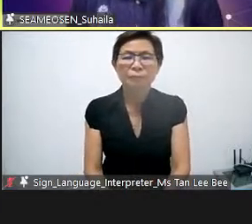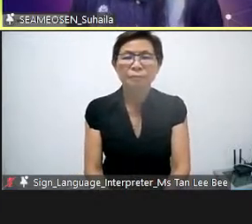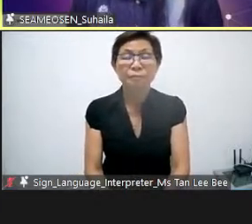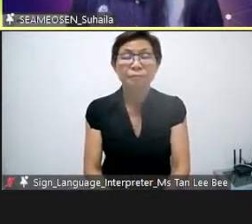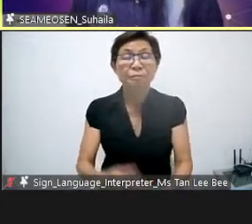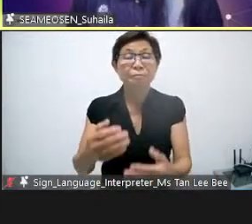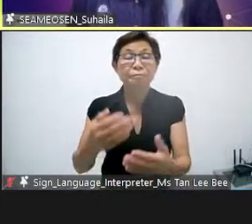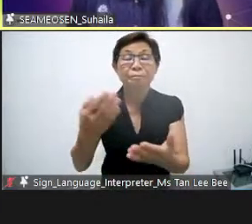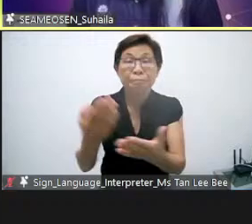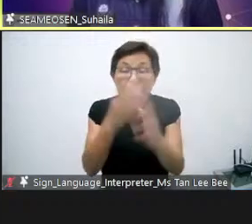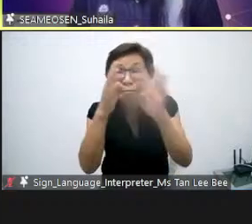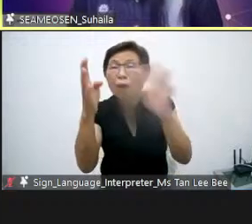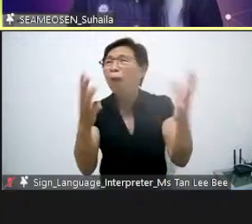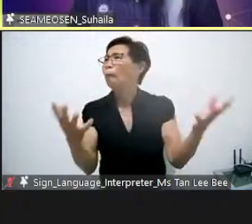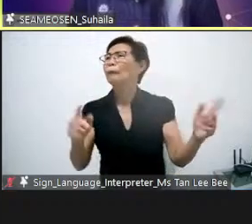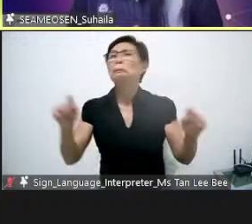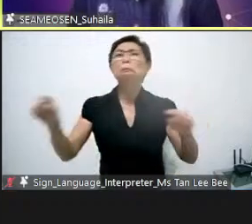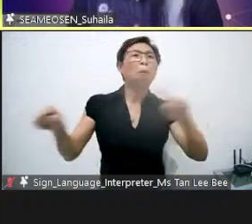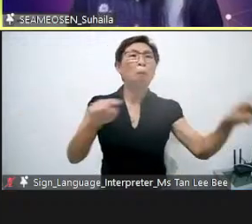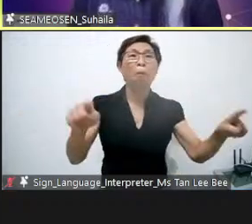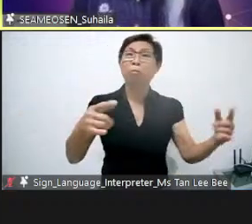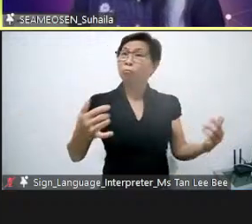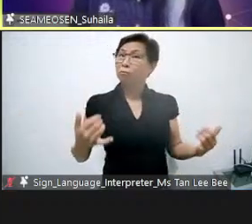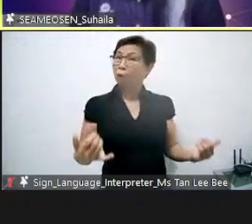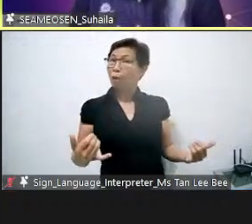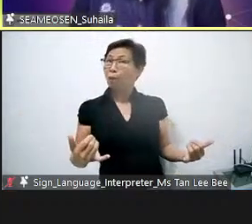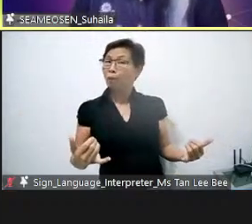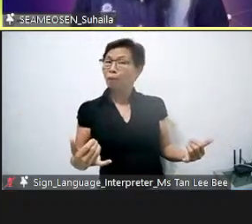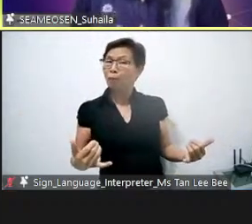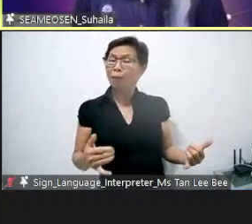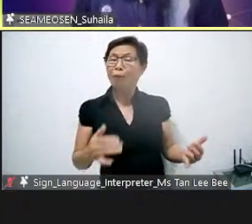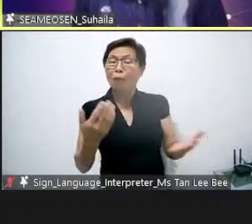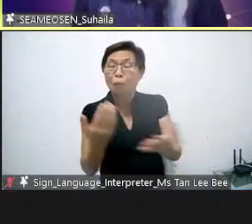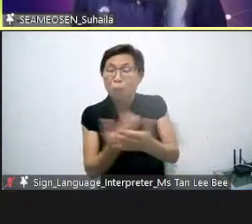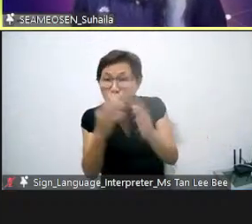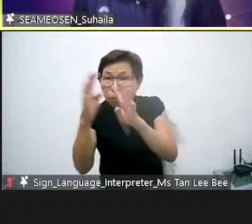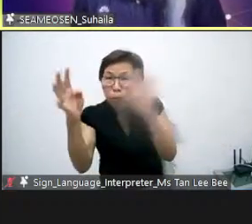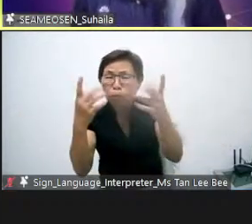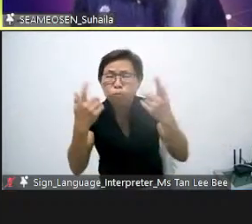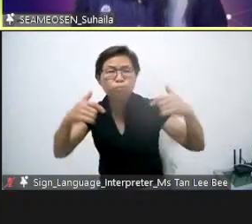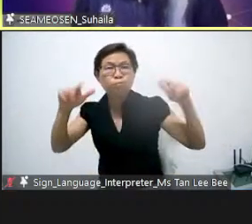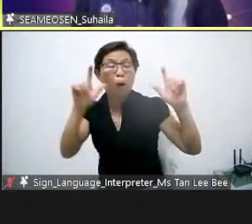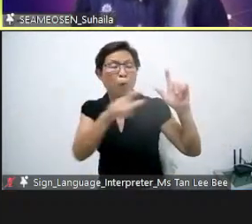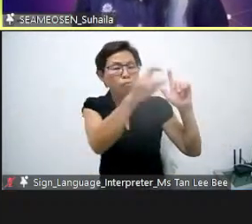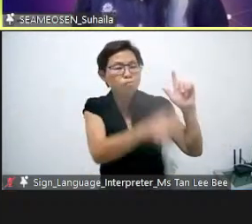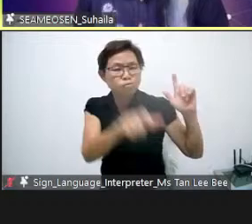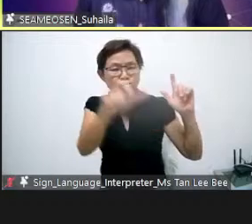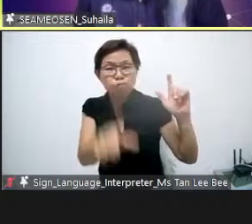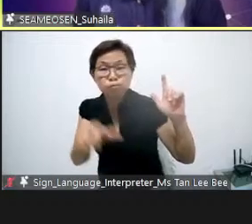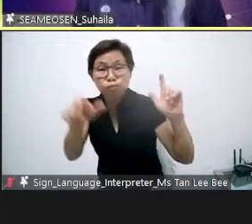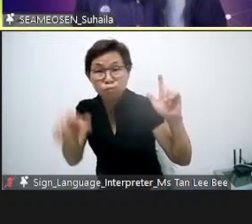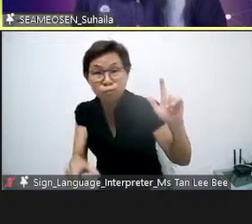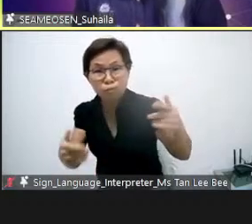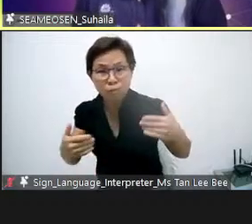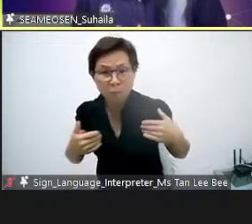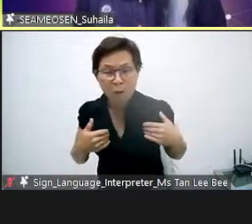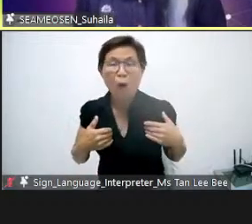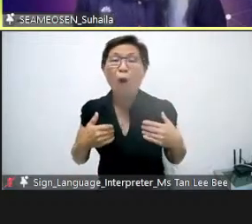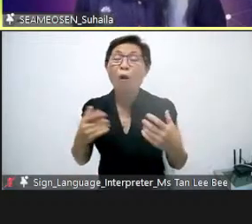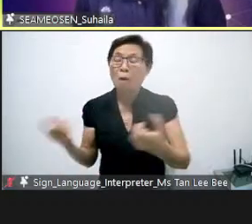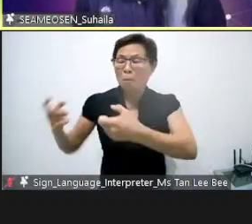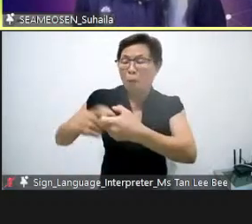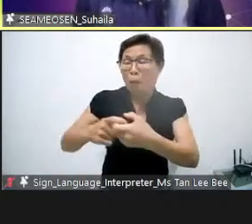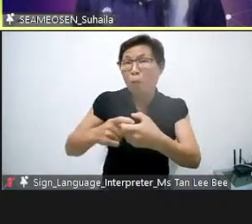Innovation is everywhere today. Organizations, well known figures are including the term innovation in